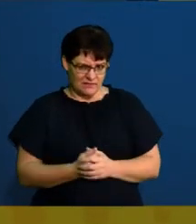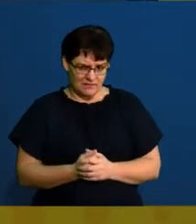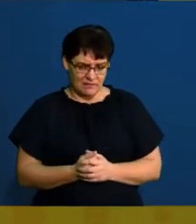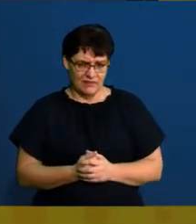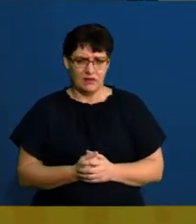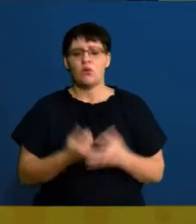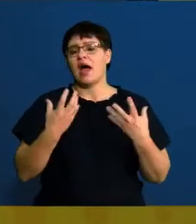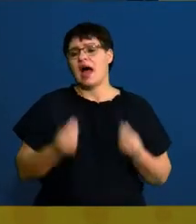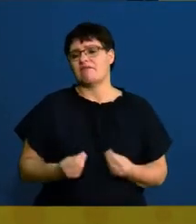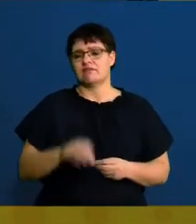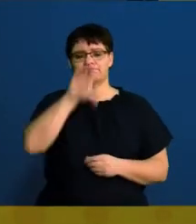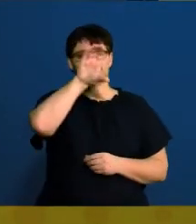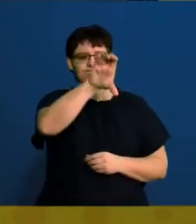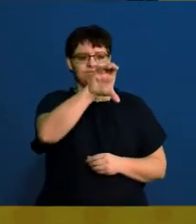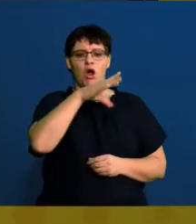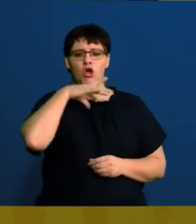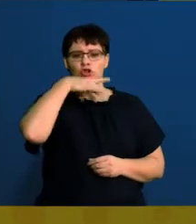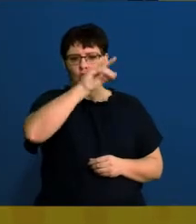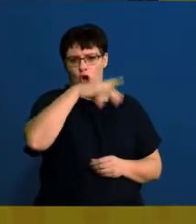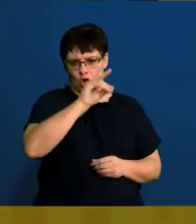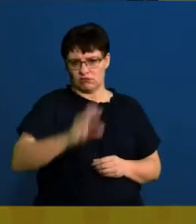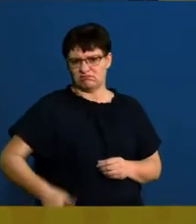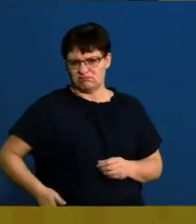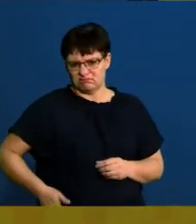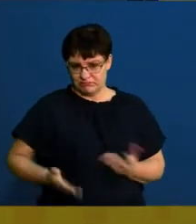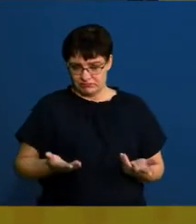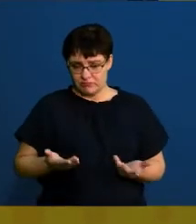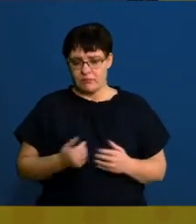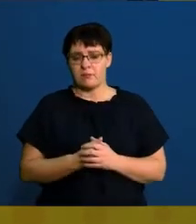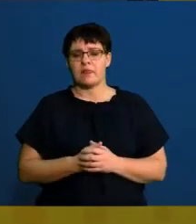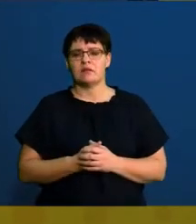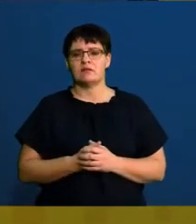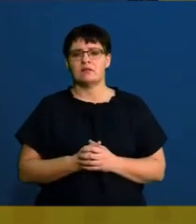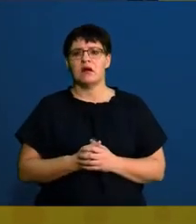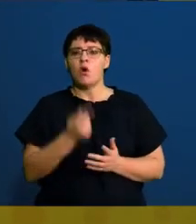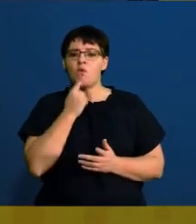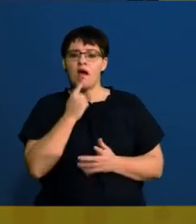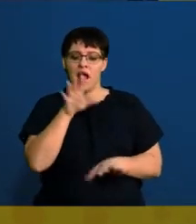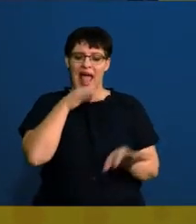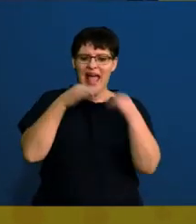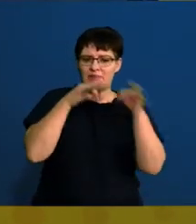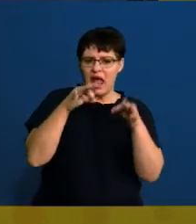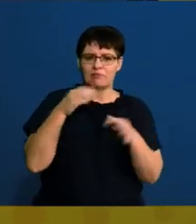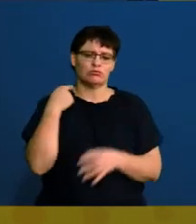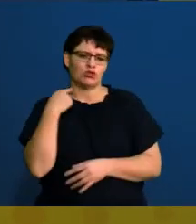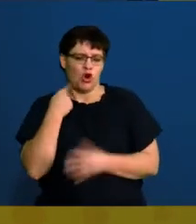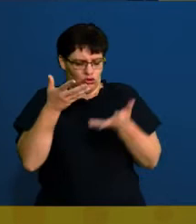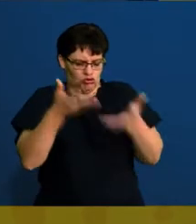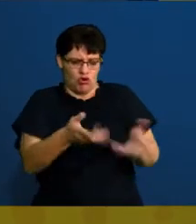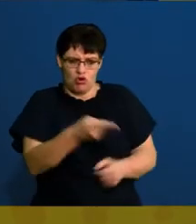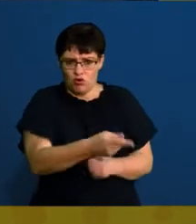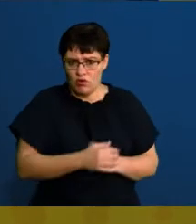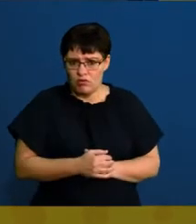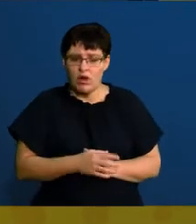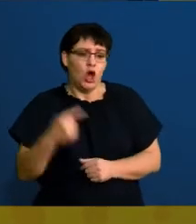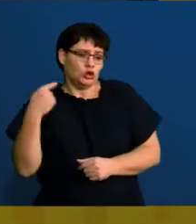If we had a passage on a dog, I'm going to give you a very, very simple example, and we are asked to describe a dog and the